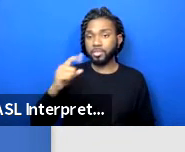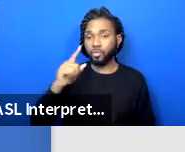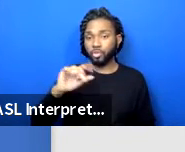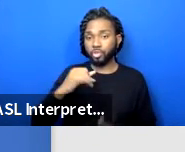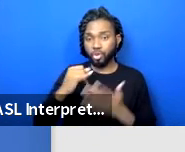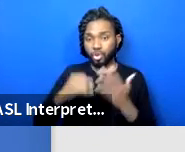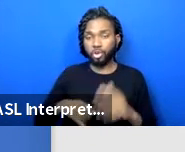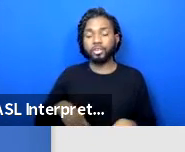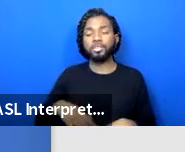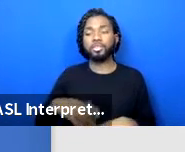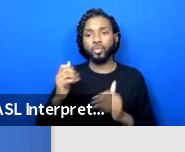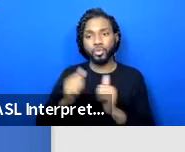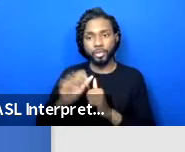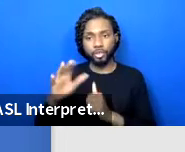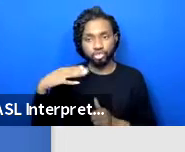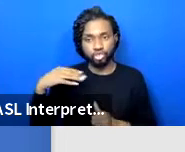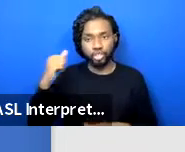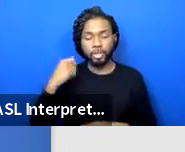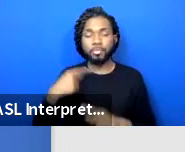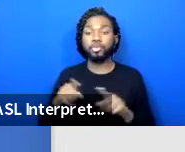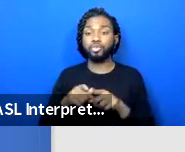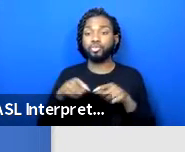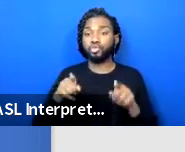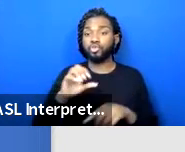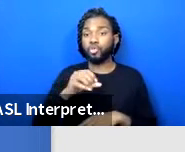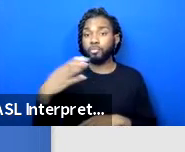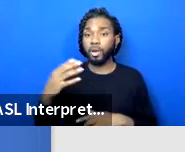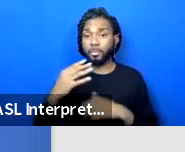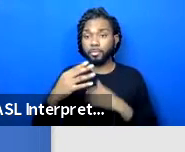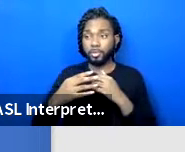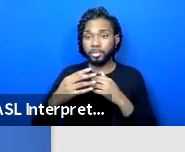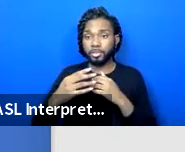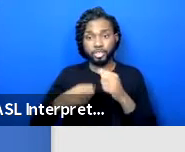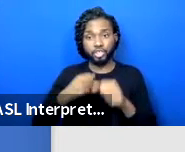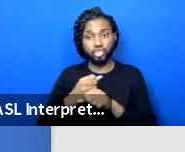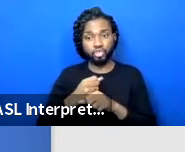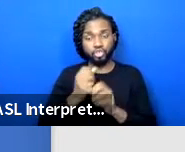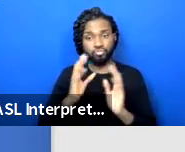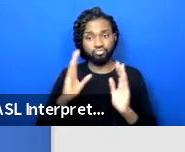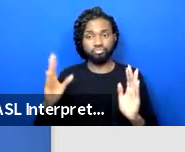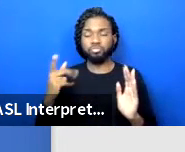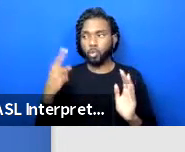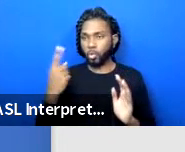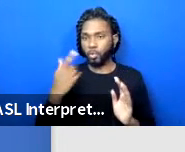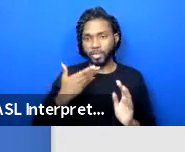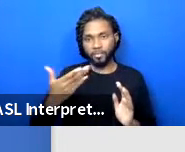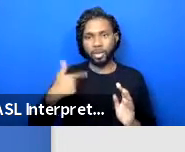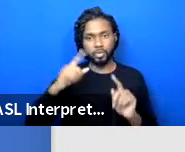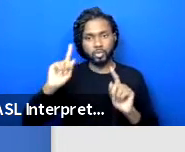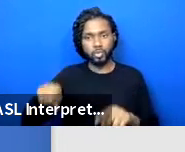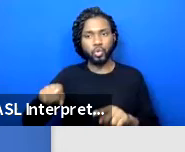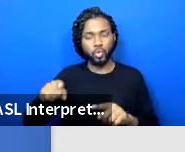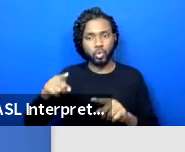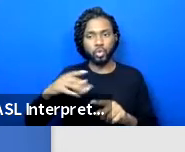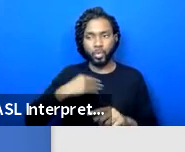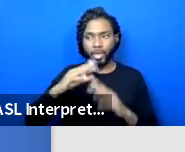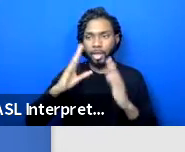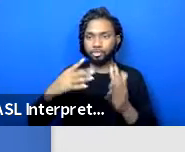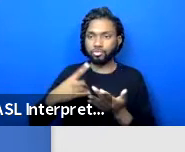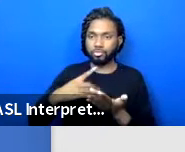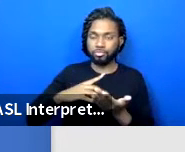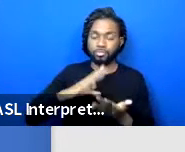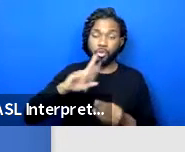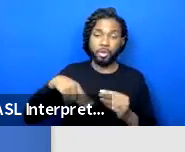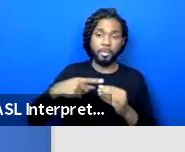During the Obama years, you know, we were always welcomed at the White House to talk about the issues that impacted Latinx arts. And as our